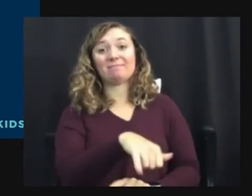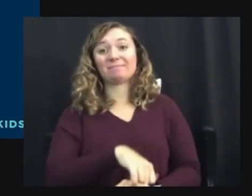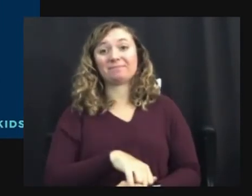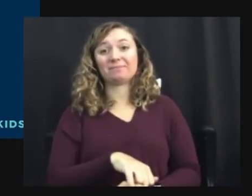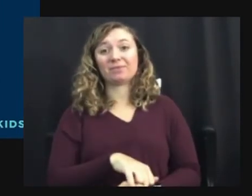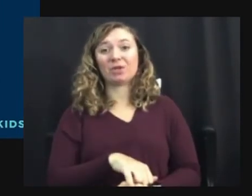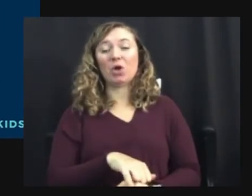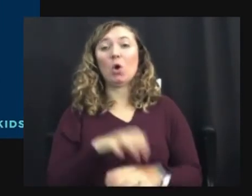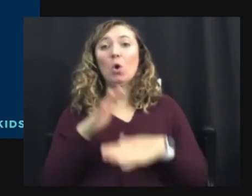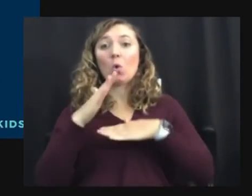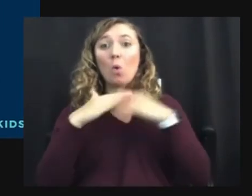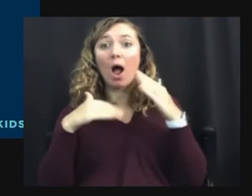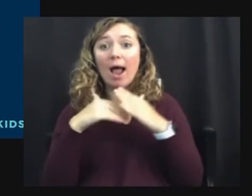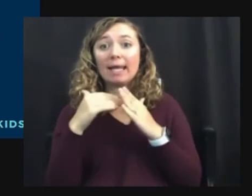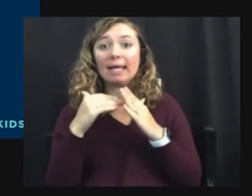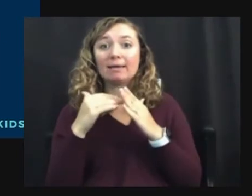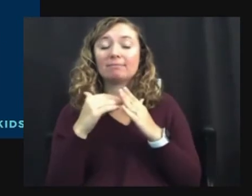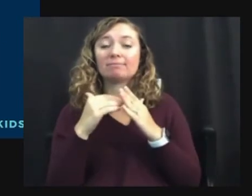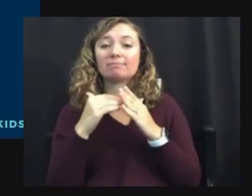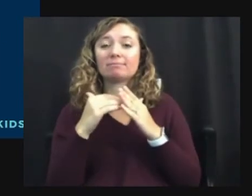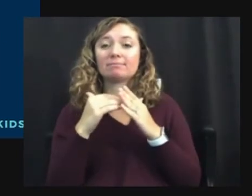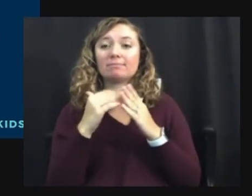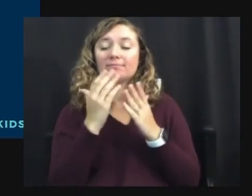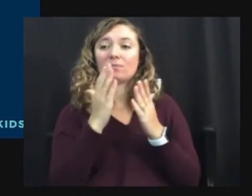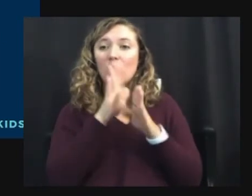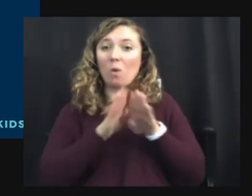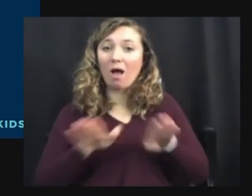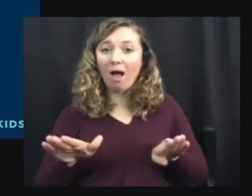that's weird, sit still.